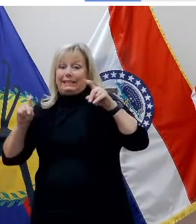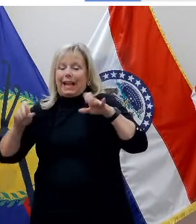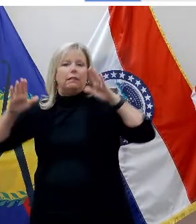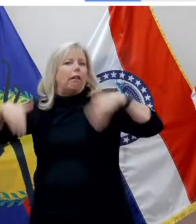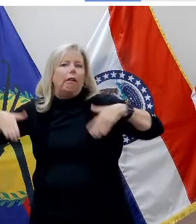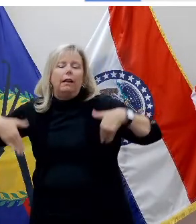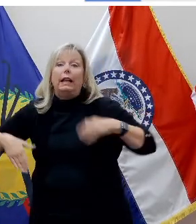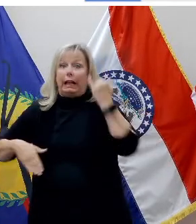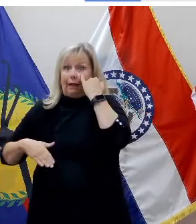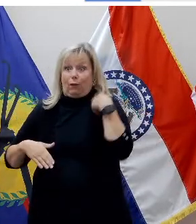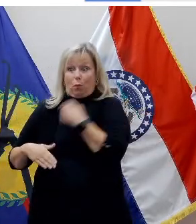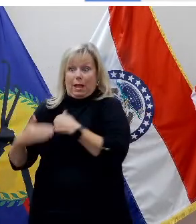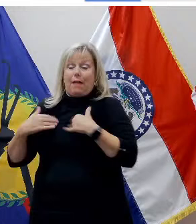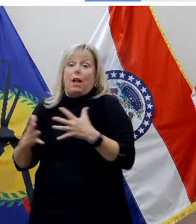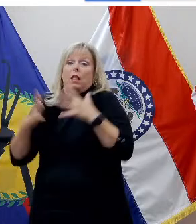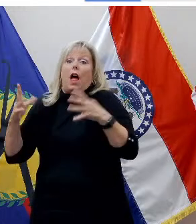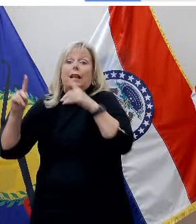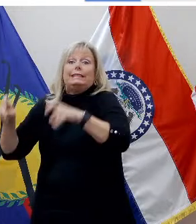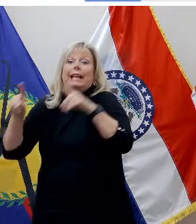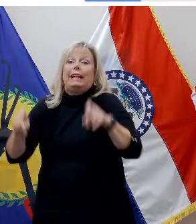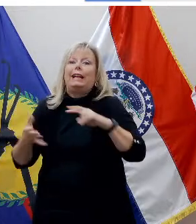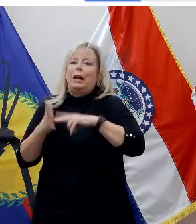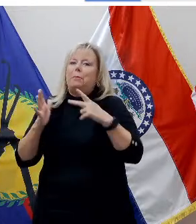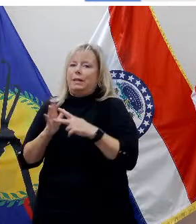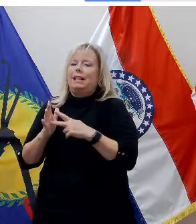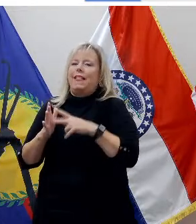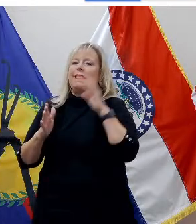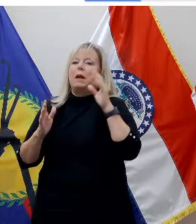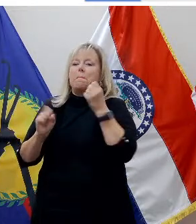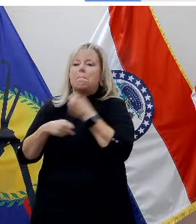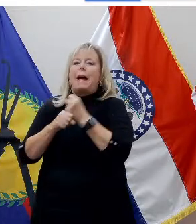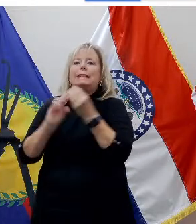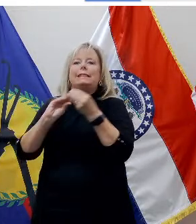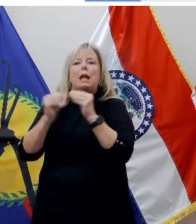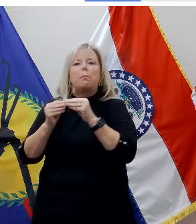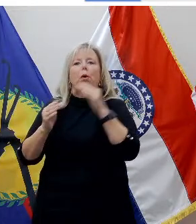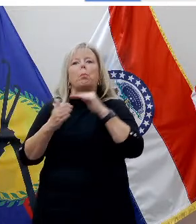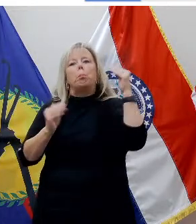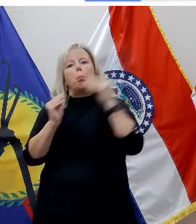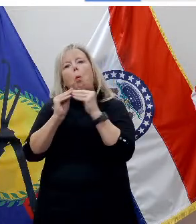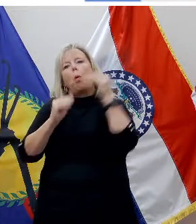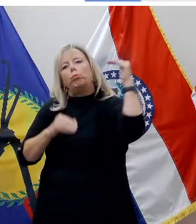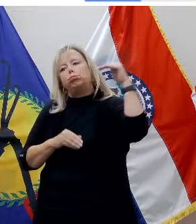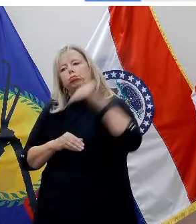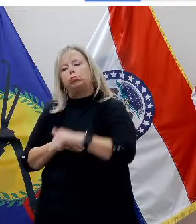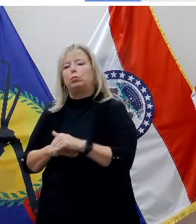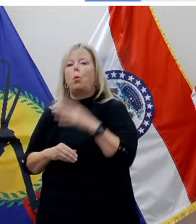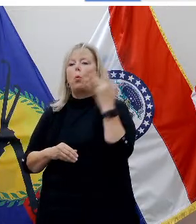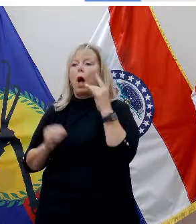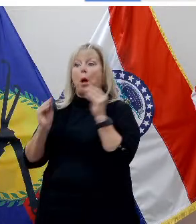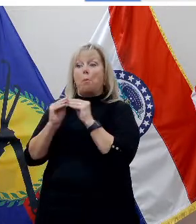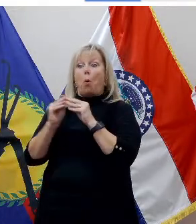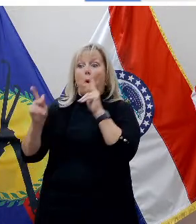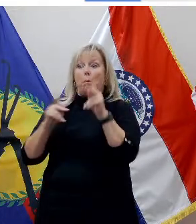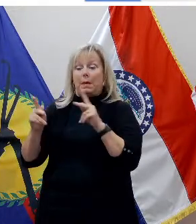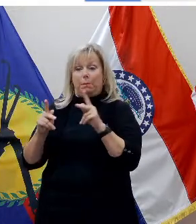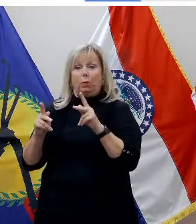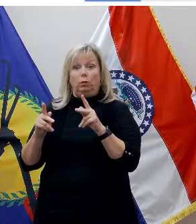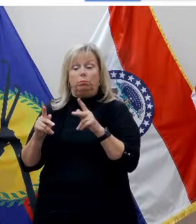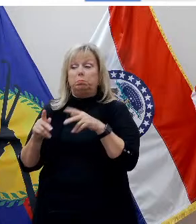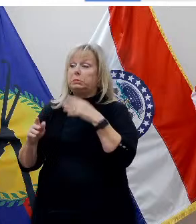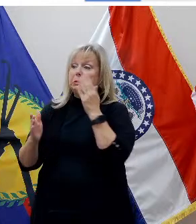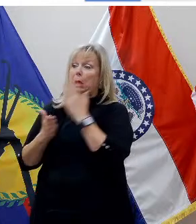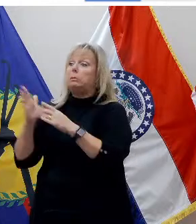have a lot of testing out there, it means generally drives that number now down because we either are capturing everyone who's